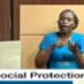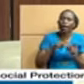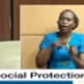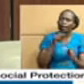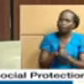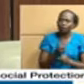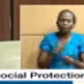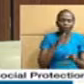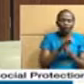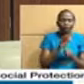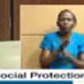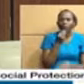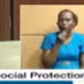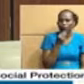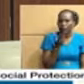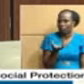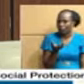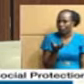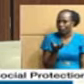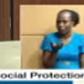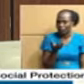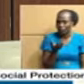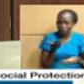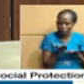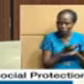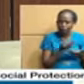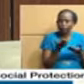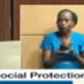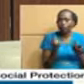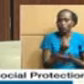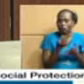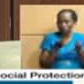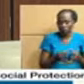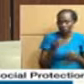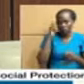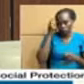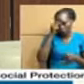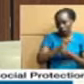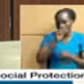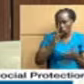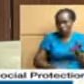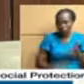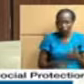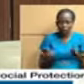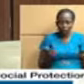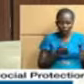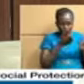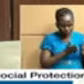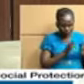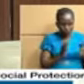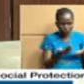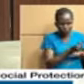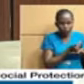lot of food, and the only thing that government would do would come to these bumpers and find a